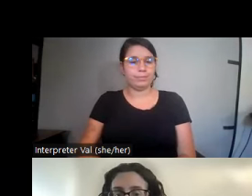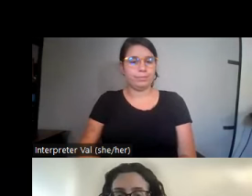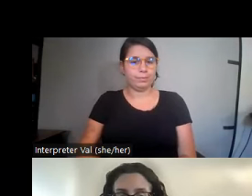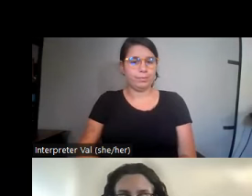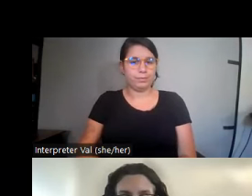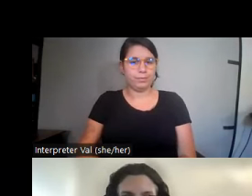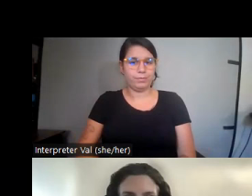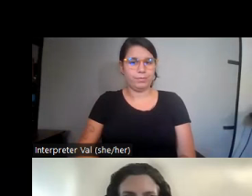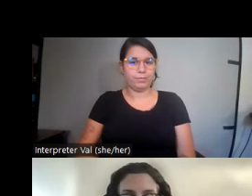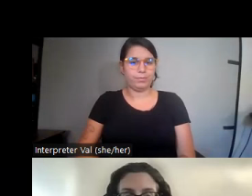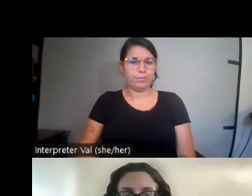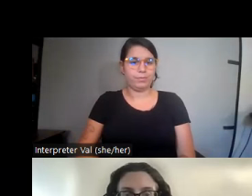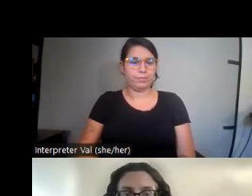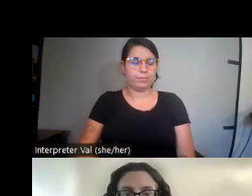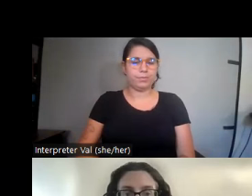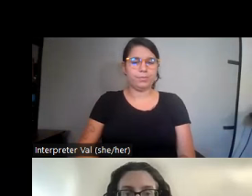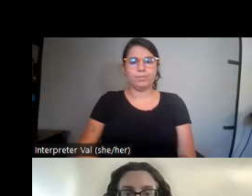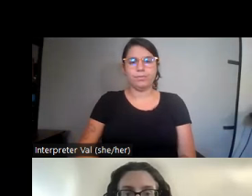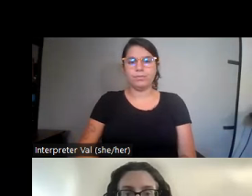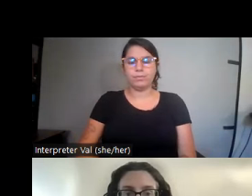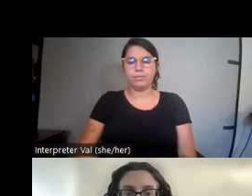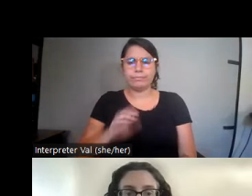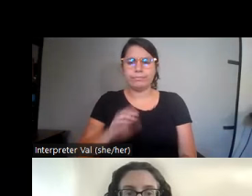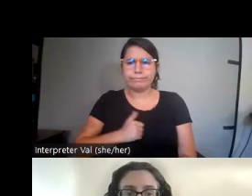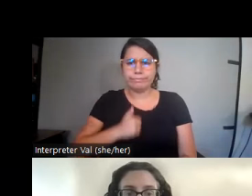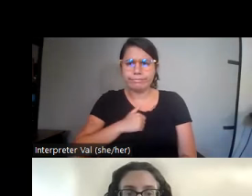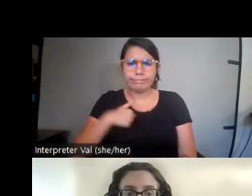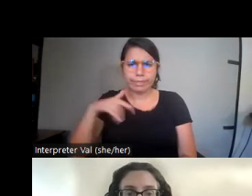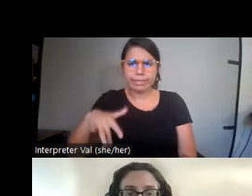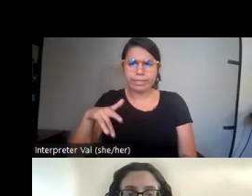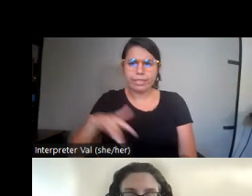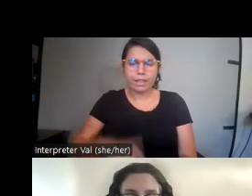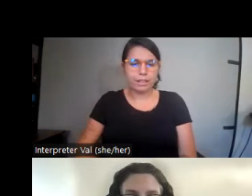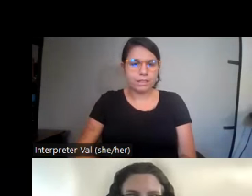Oh, let's see if I can, hang on, sorry.